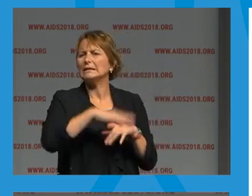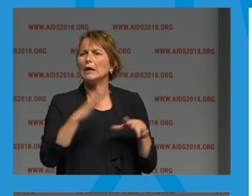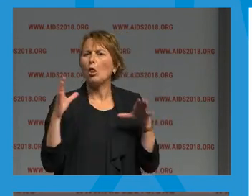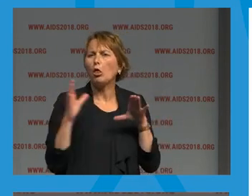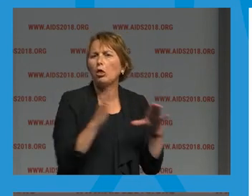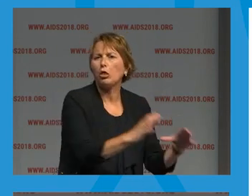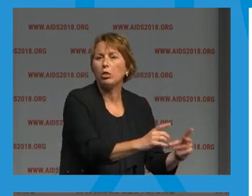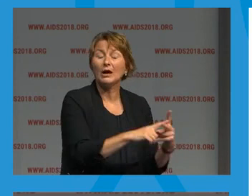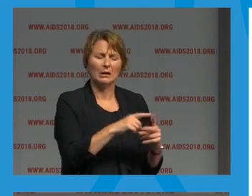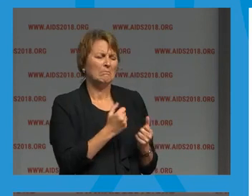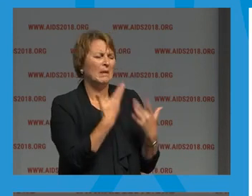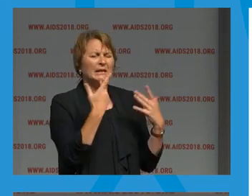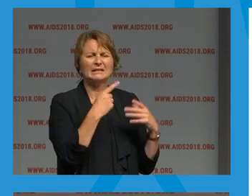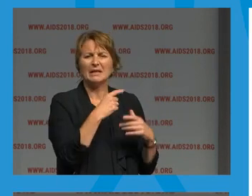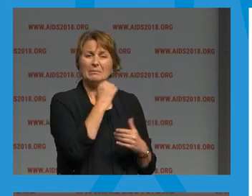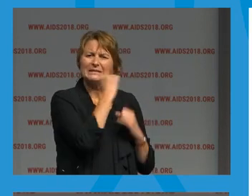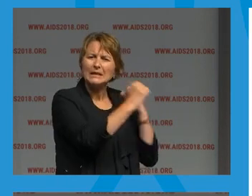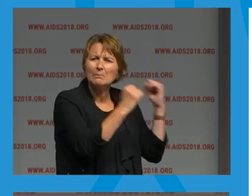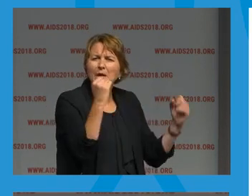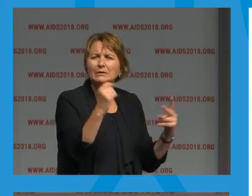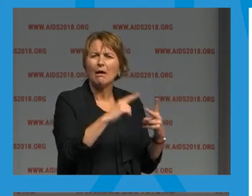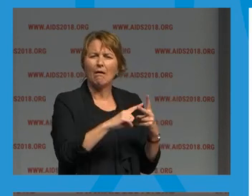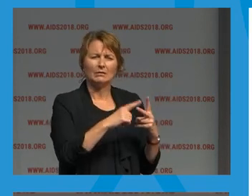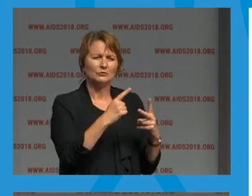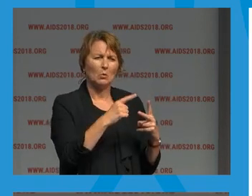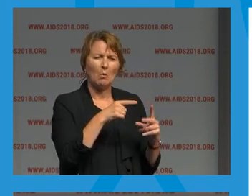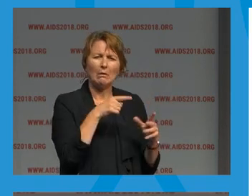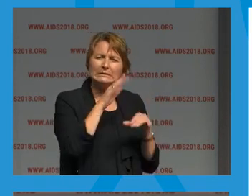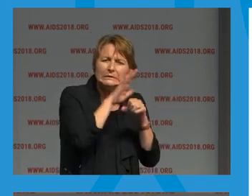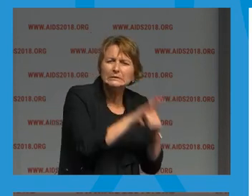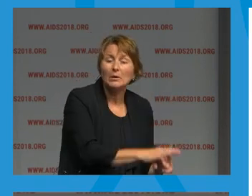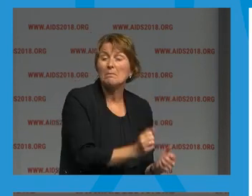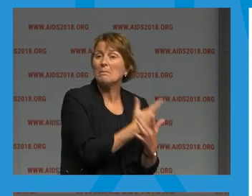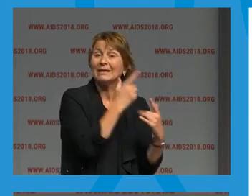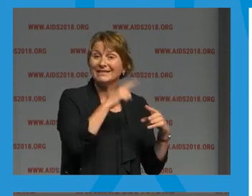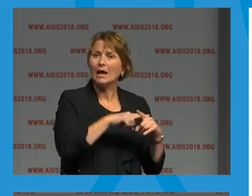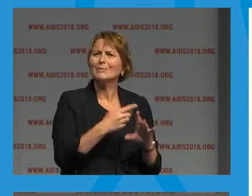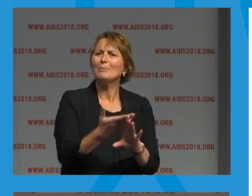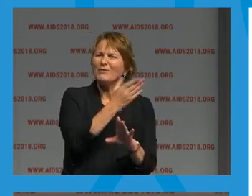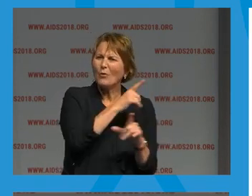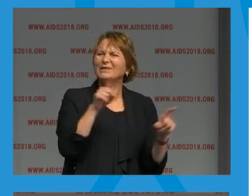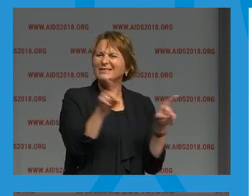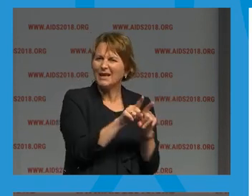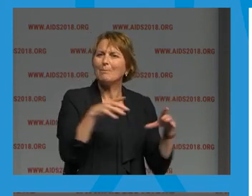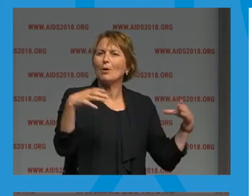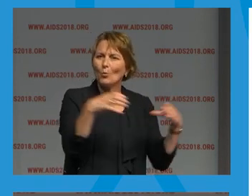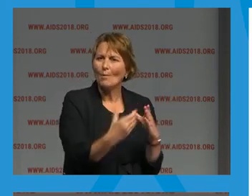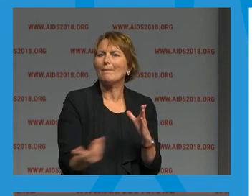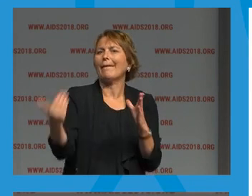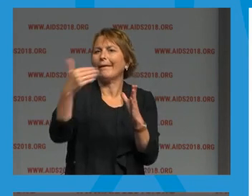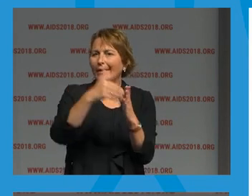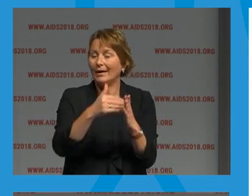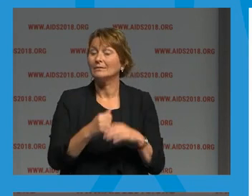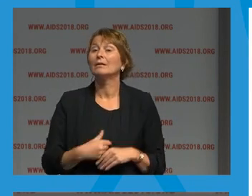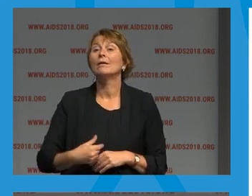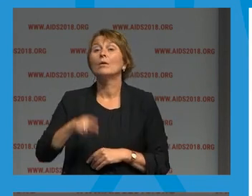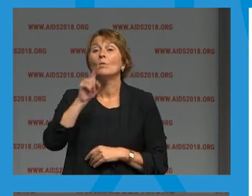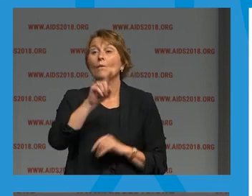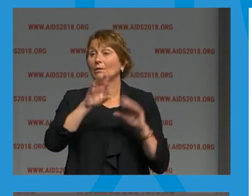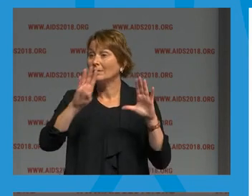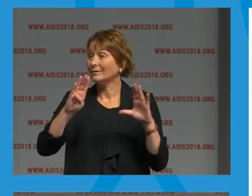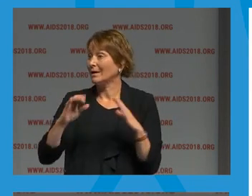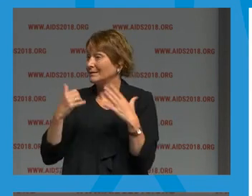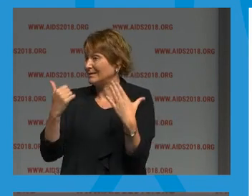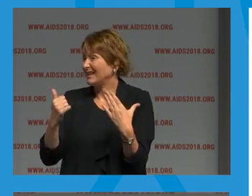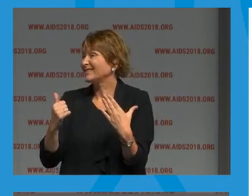and discriminated against within society. We knew this in 1996. We knew that HIV/AIDS